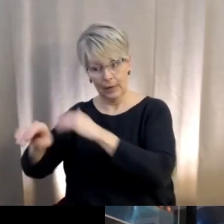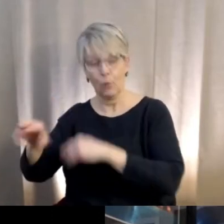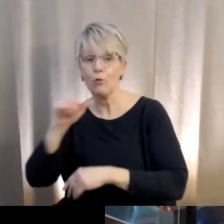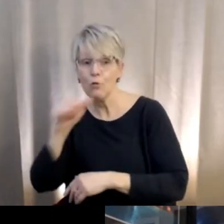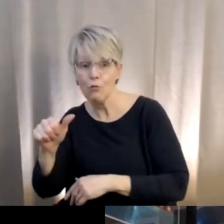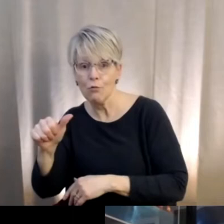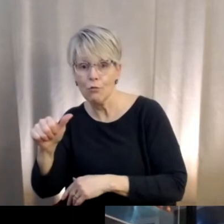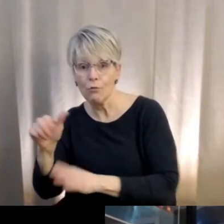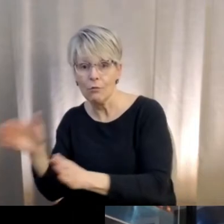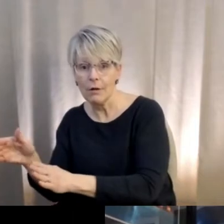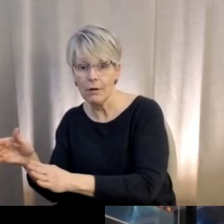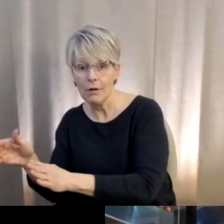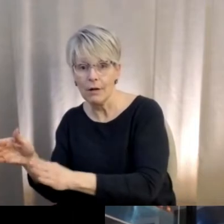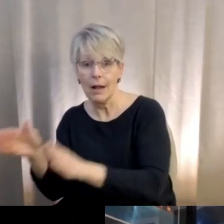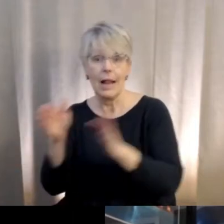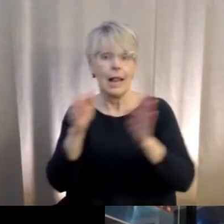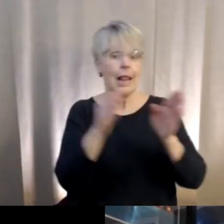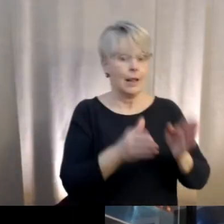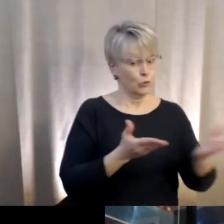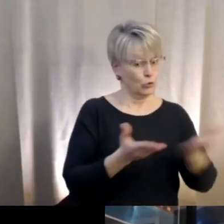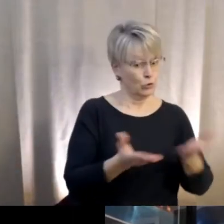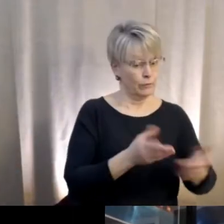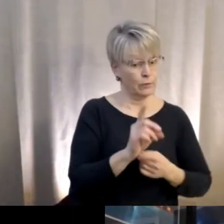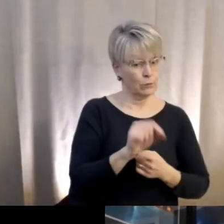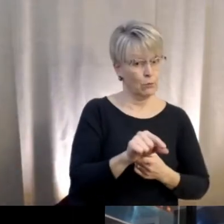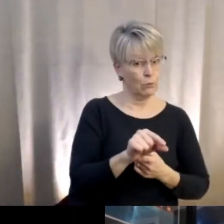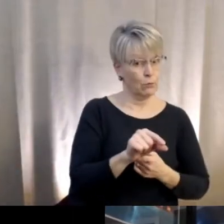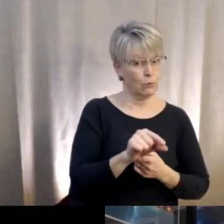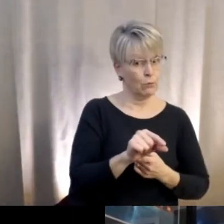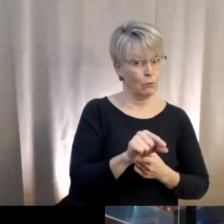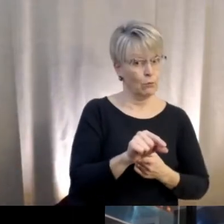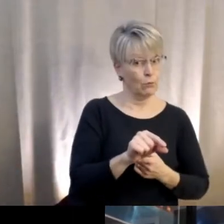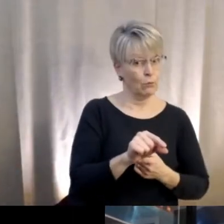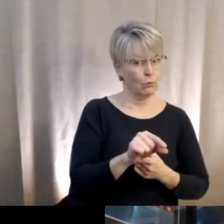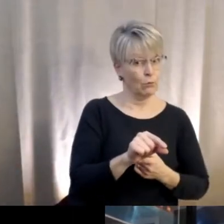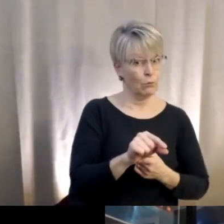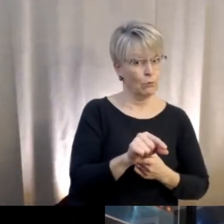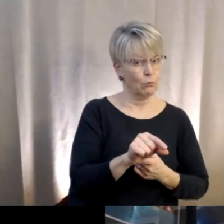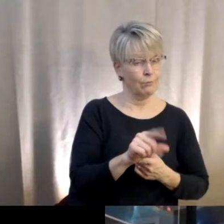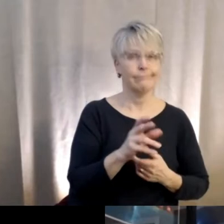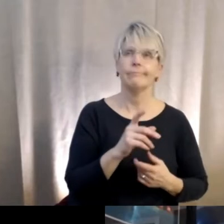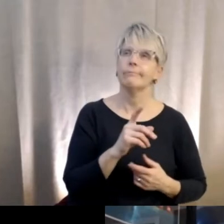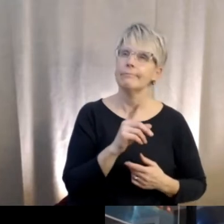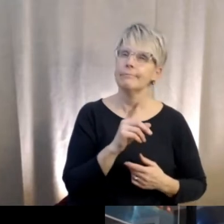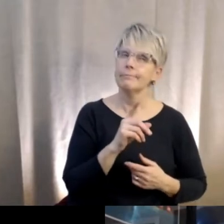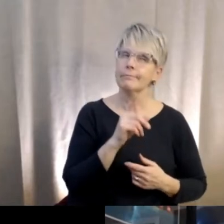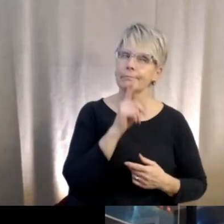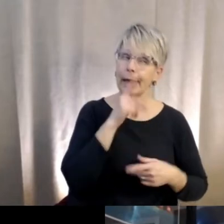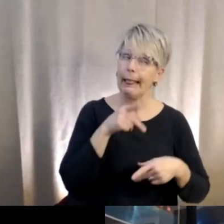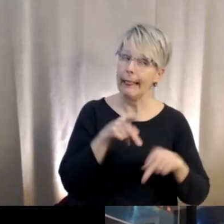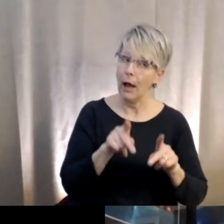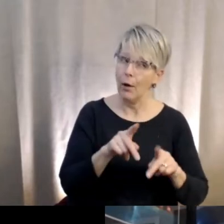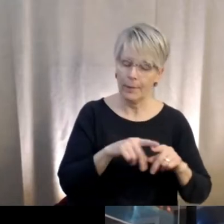like a service dog is, I don't know, I don't want to say allowed, but the person with